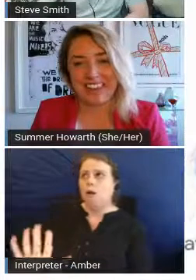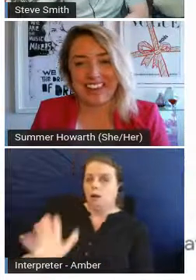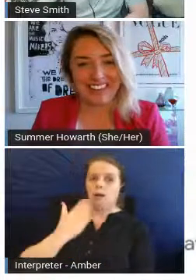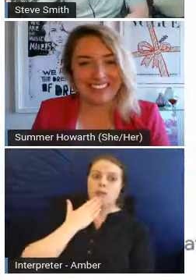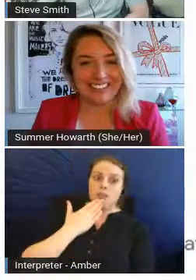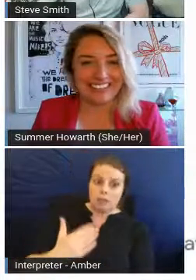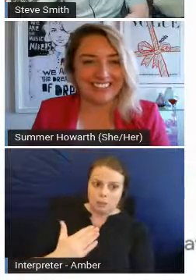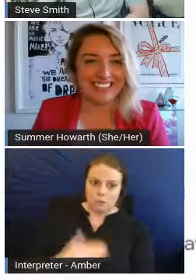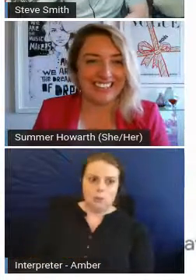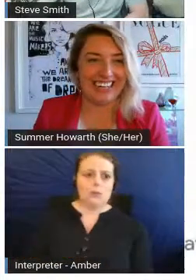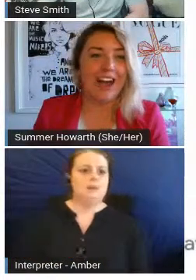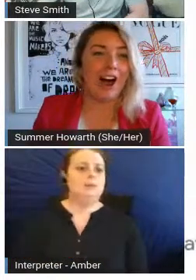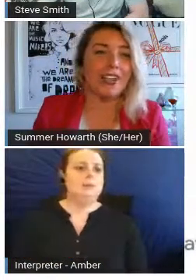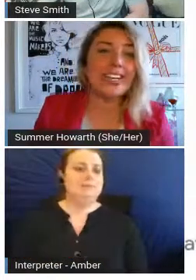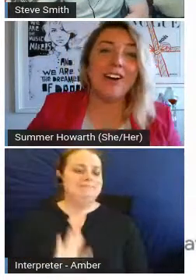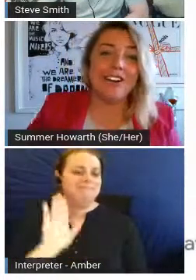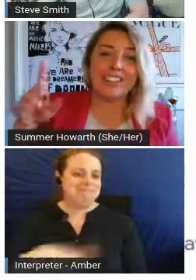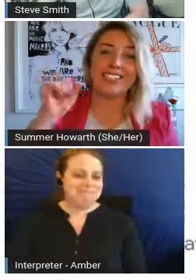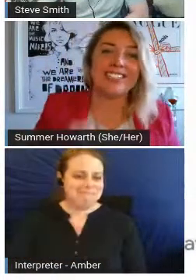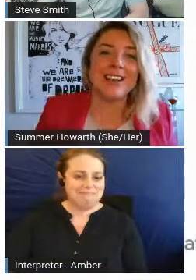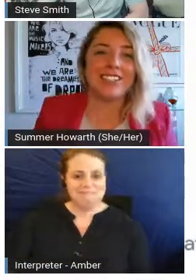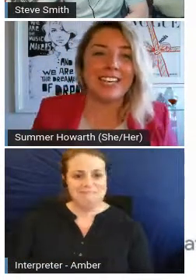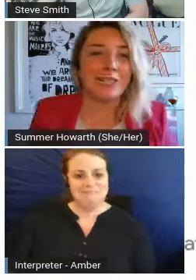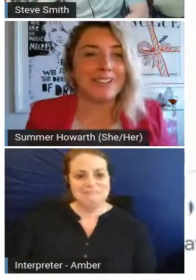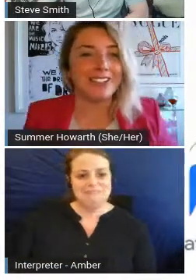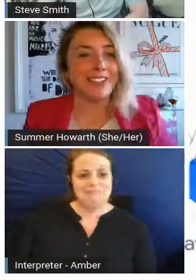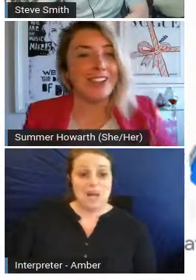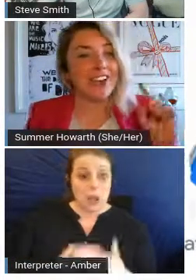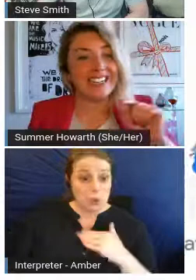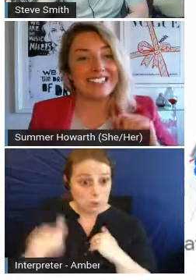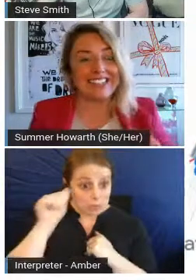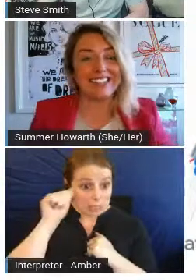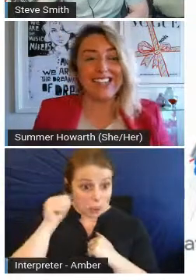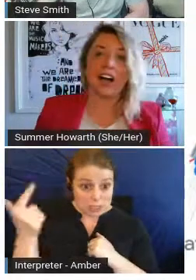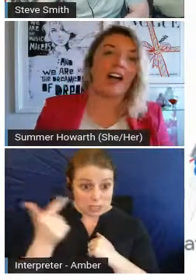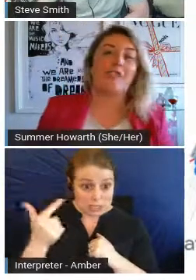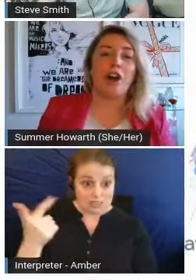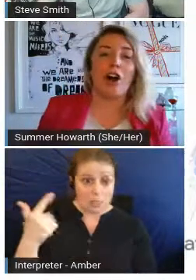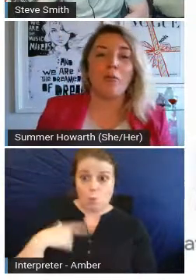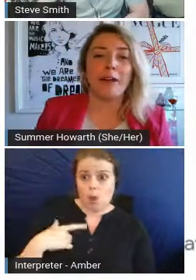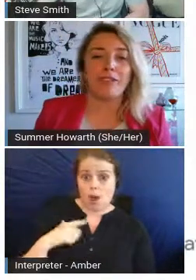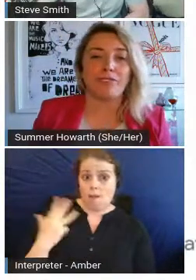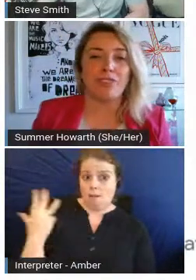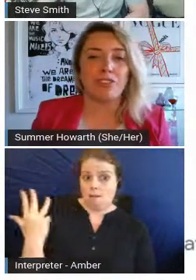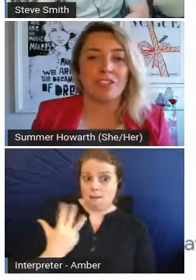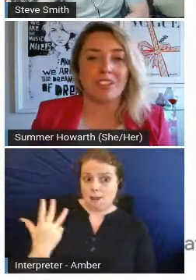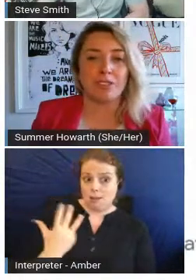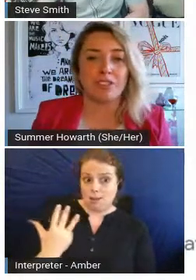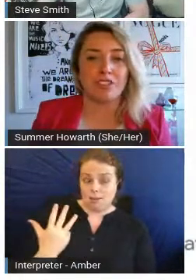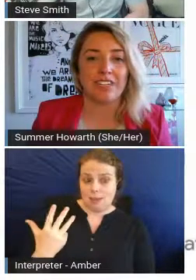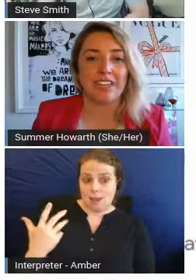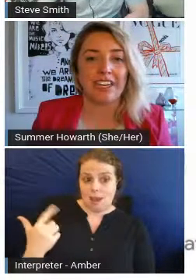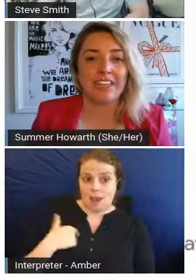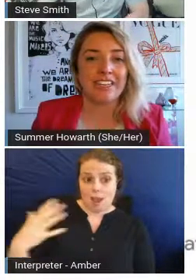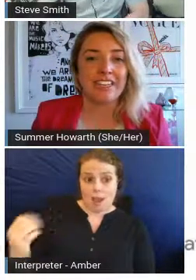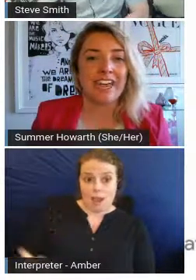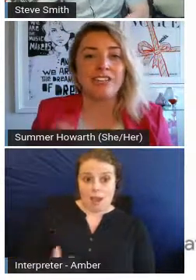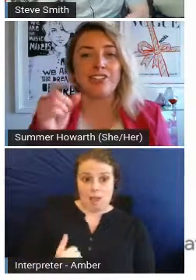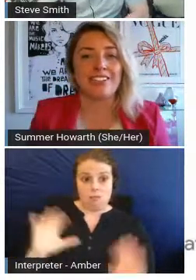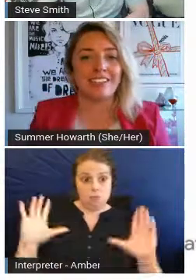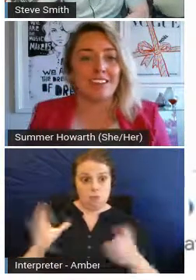that's okay. Only know that it's the 17th because on the 19th, I've got a whole bunch of students who are using